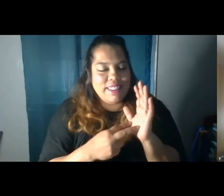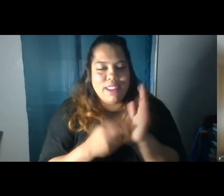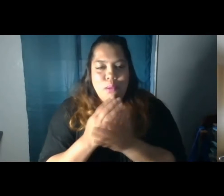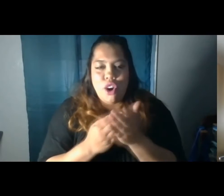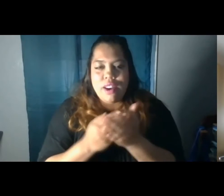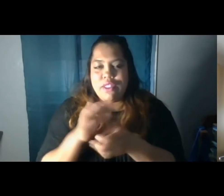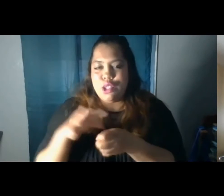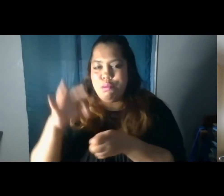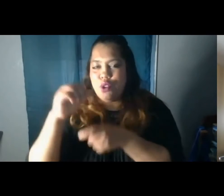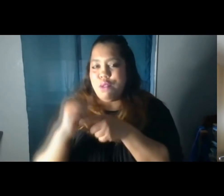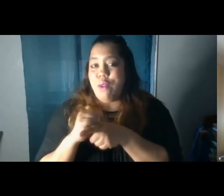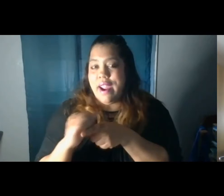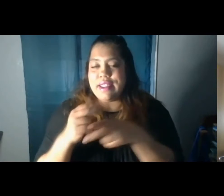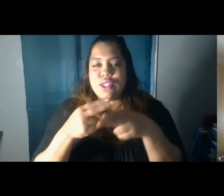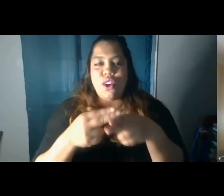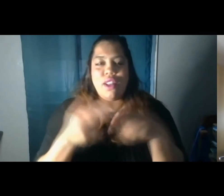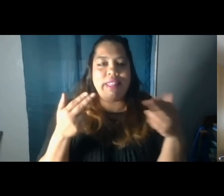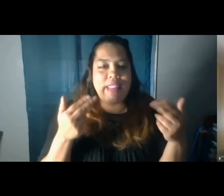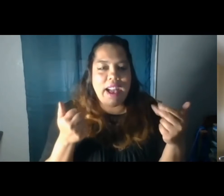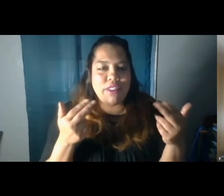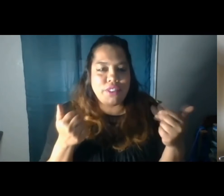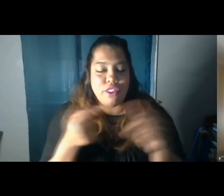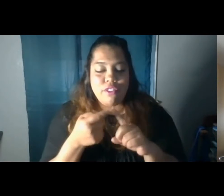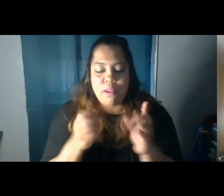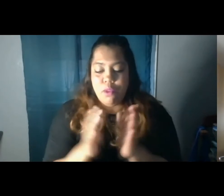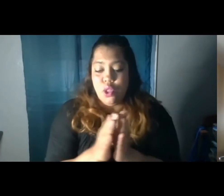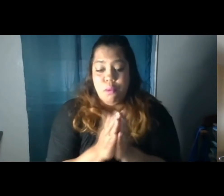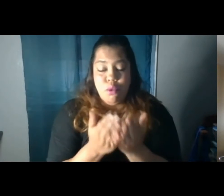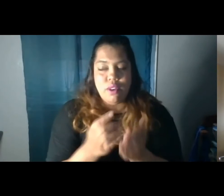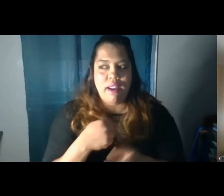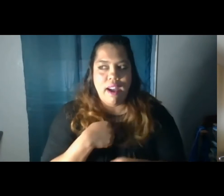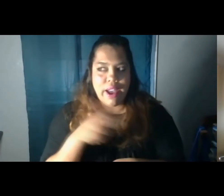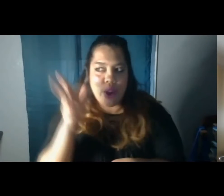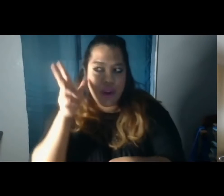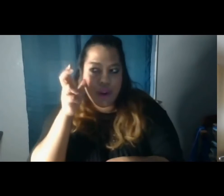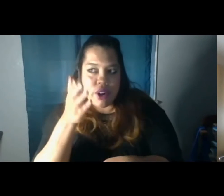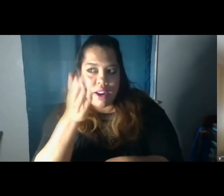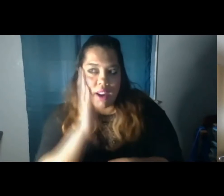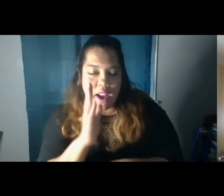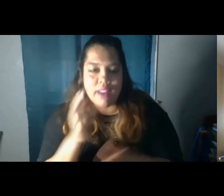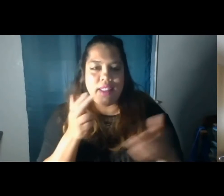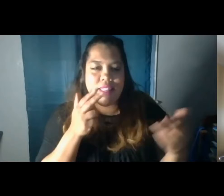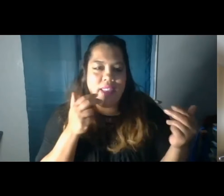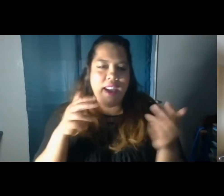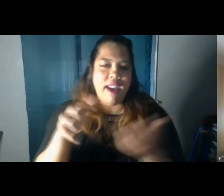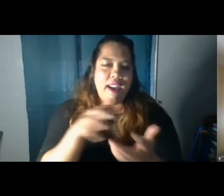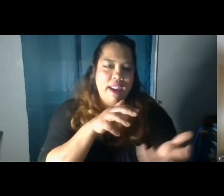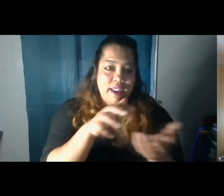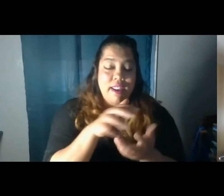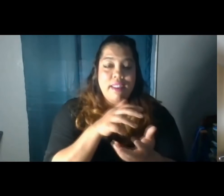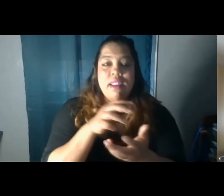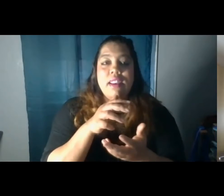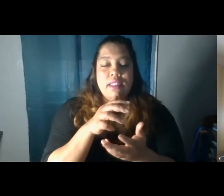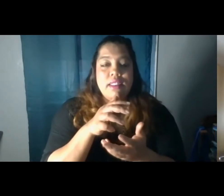Laughter, and it comes from the book I Heard God Laughing, Poems of Hope and